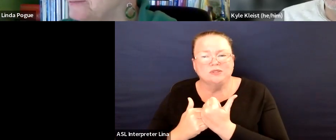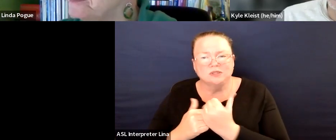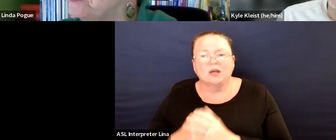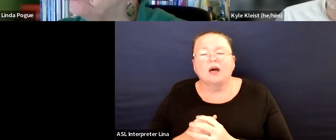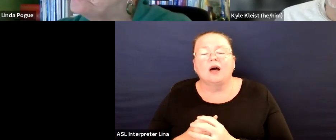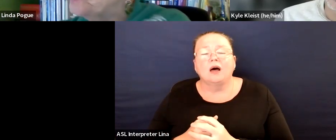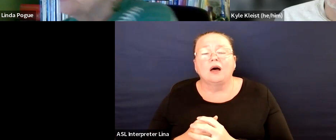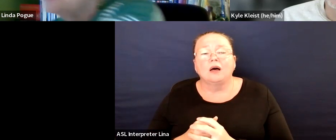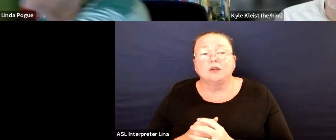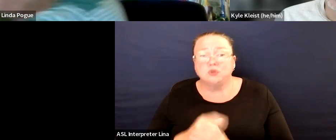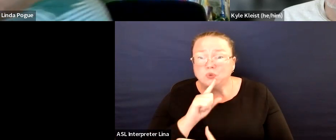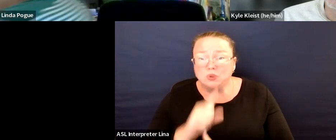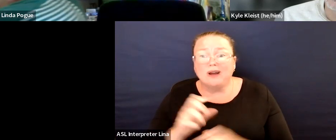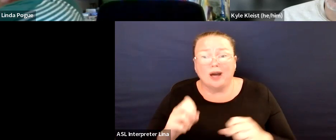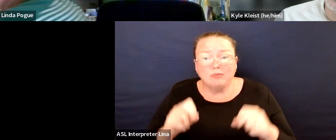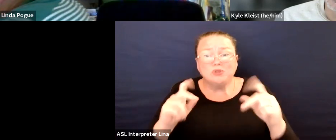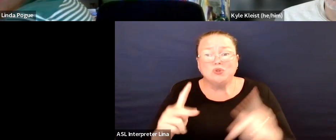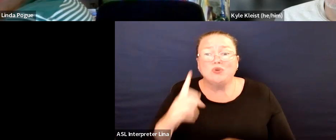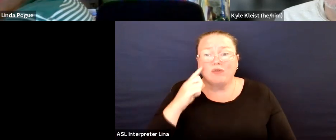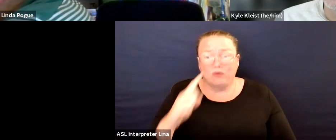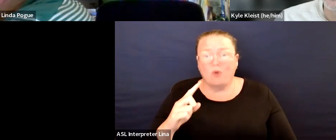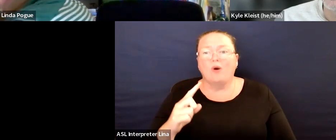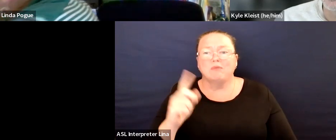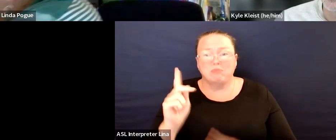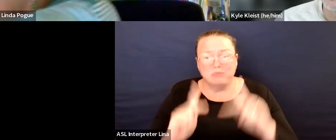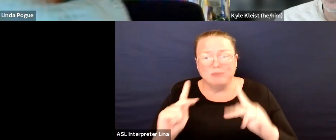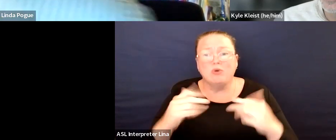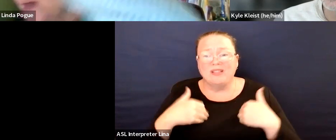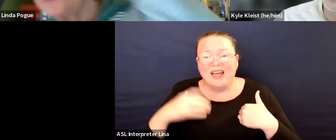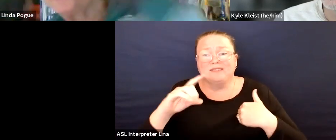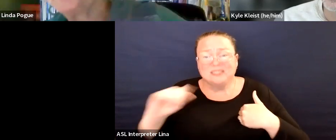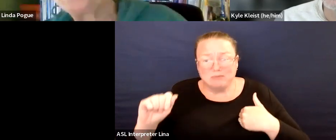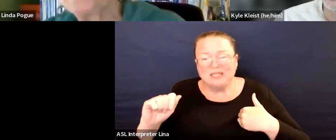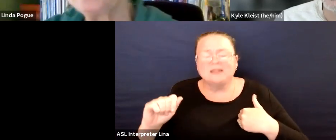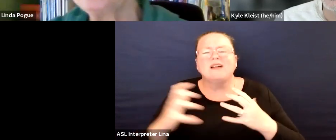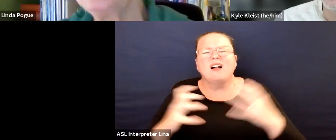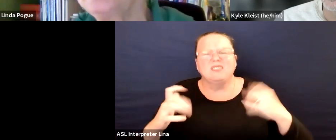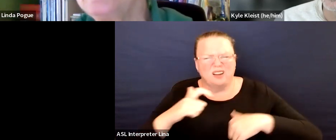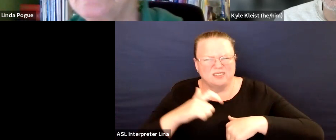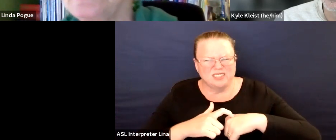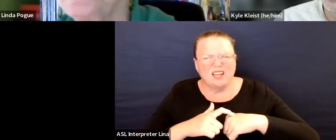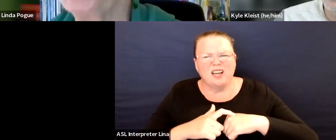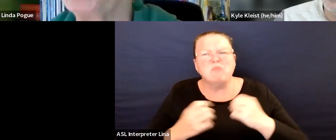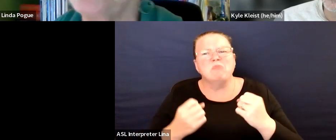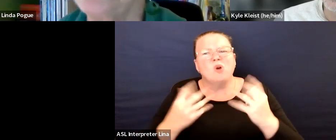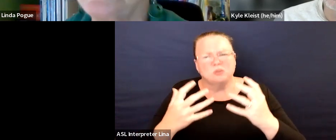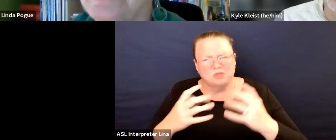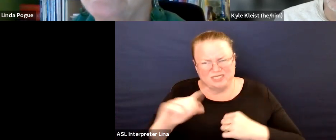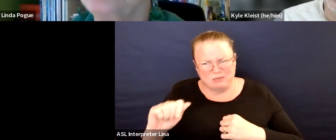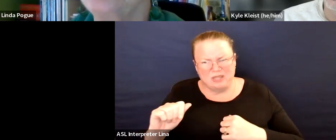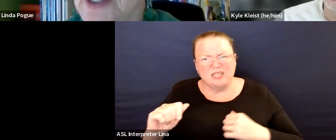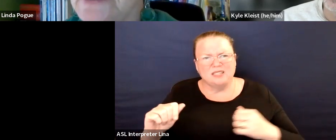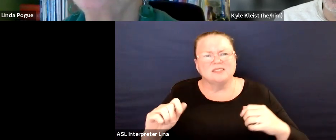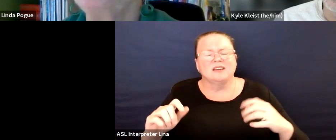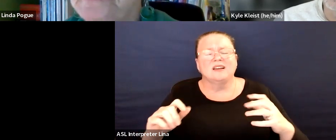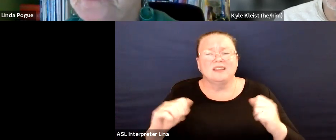So it really is an opportunity for individuals with disabilities, and a lot of times cross disabilities, to get together and